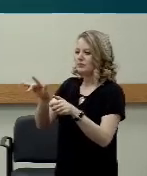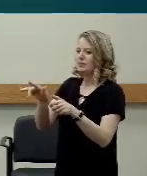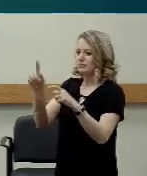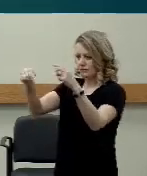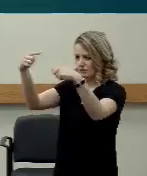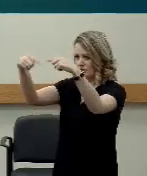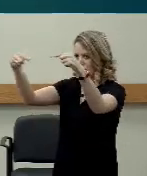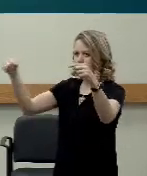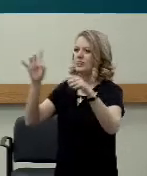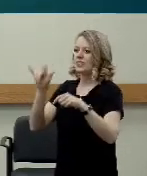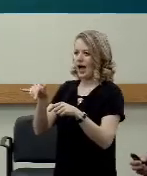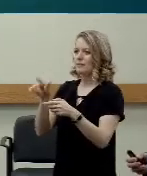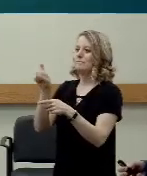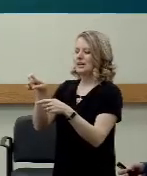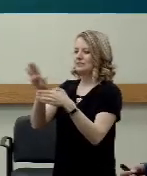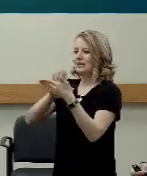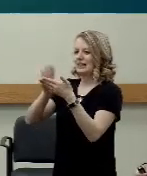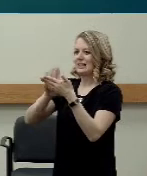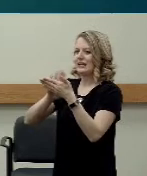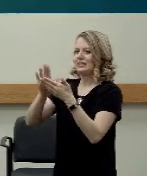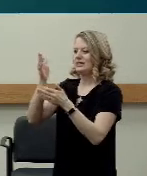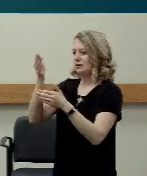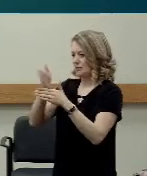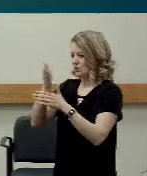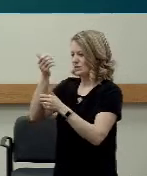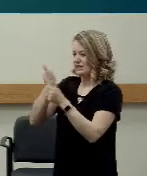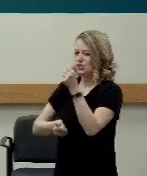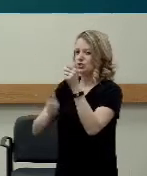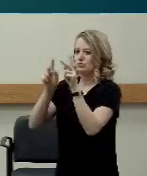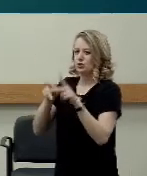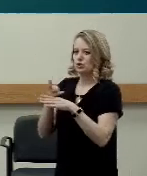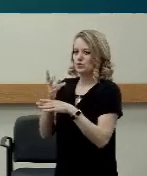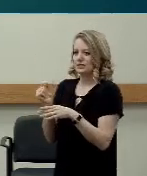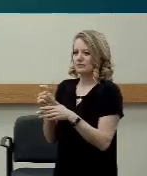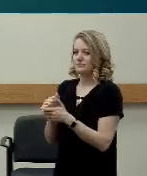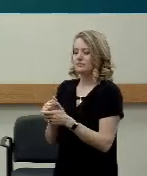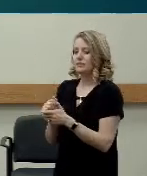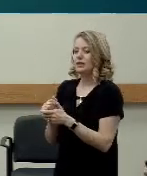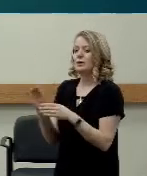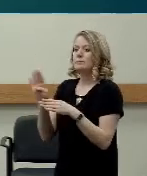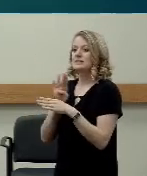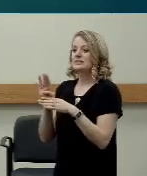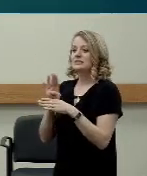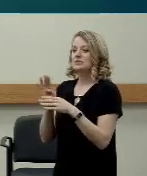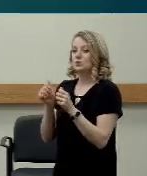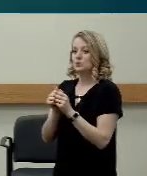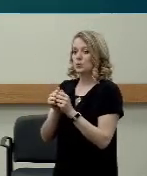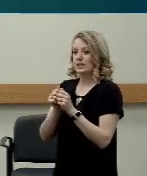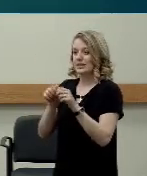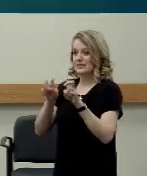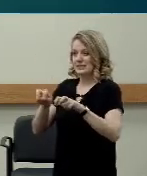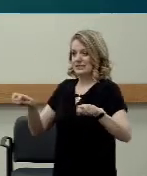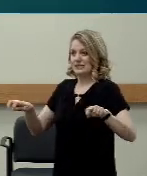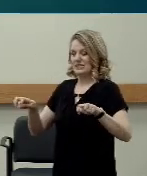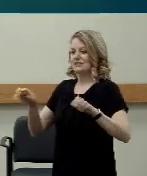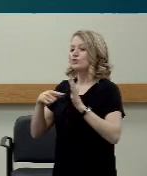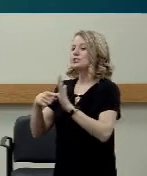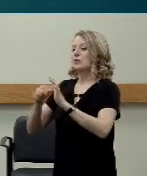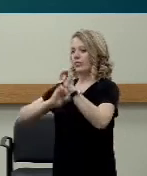businesses and theaters where they have crowds, audiences, to be marked as not available due to social